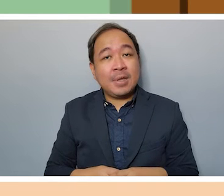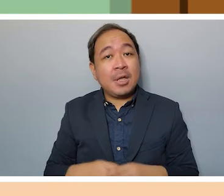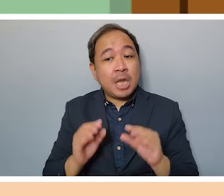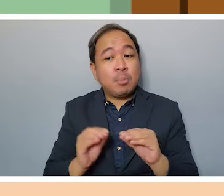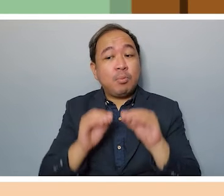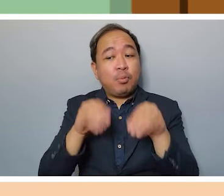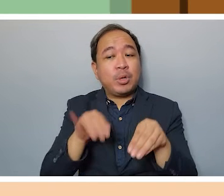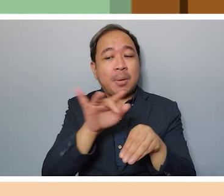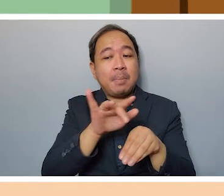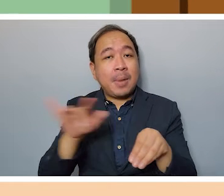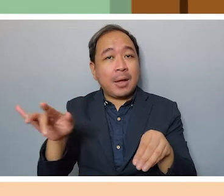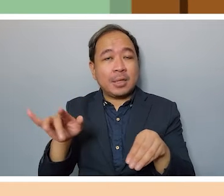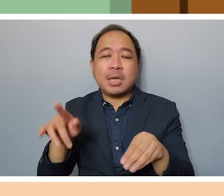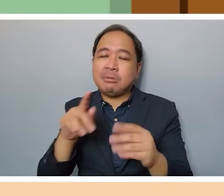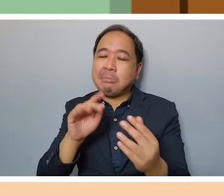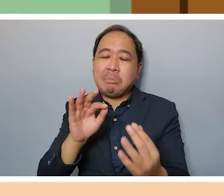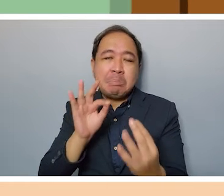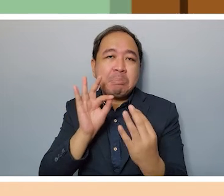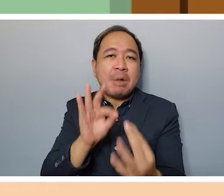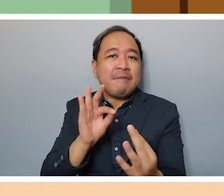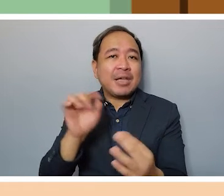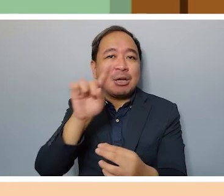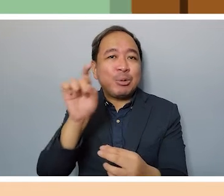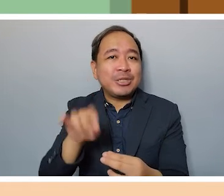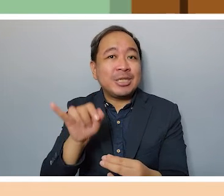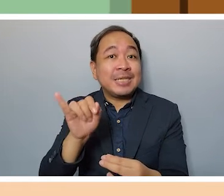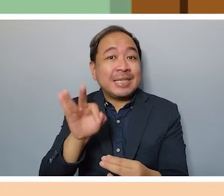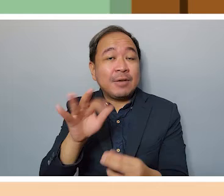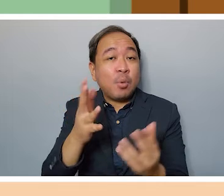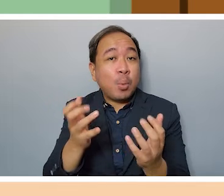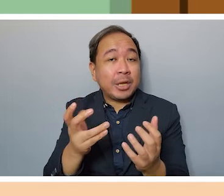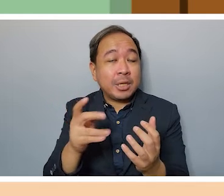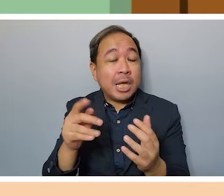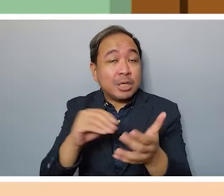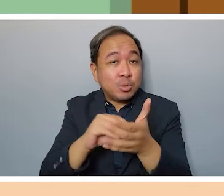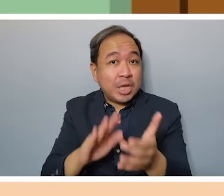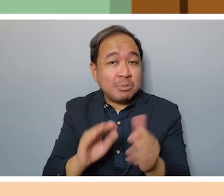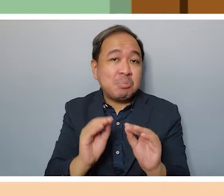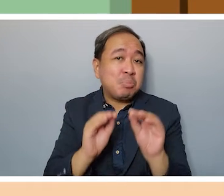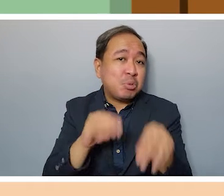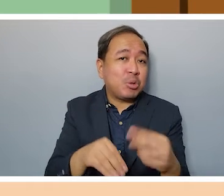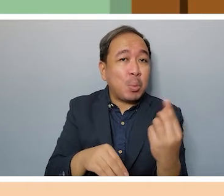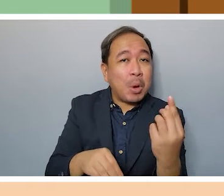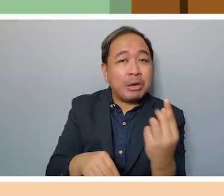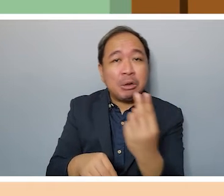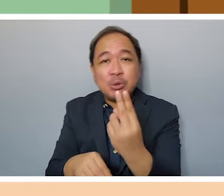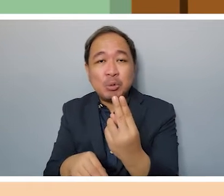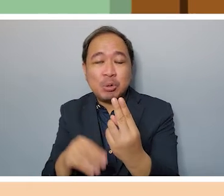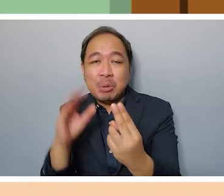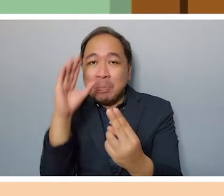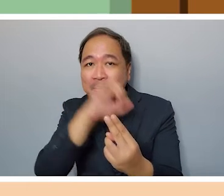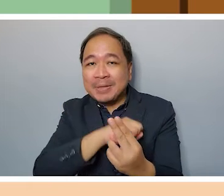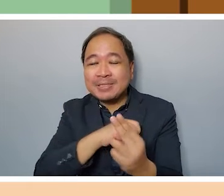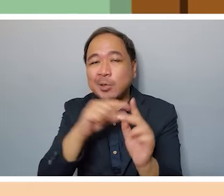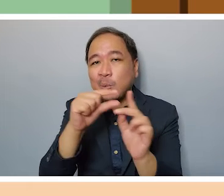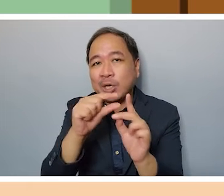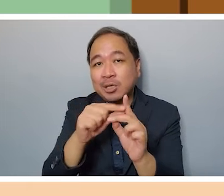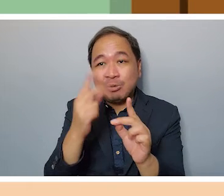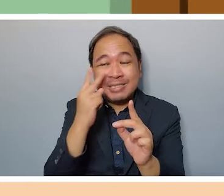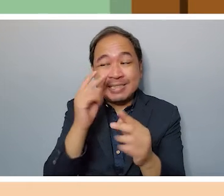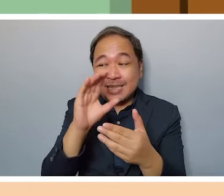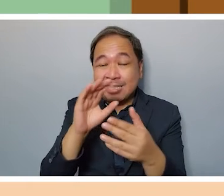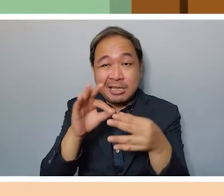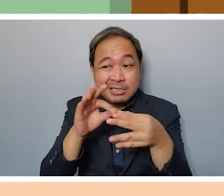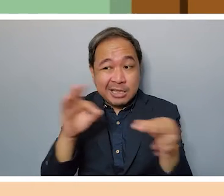A fill-in-the-blanks question would be the perfect question to use if you want students to fill in one or two missing words in an